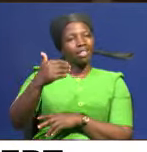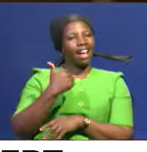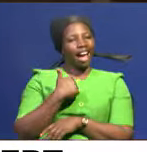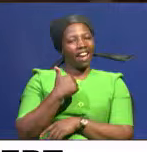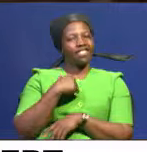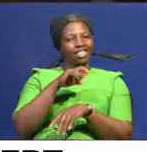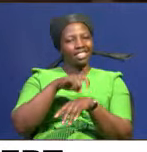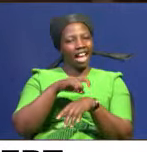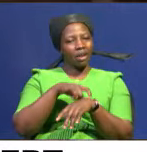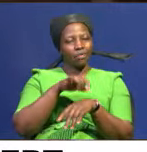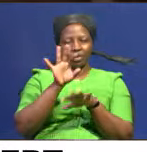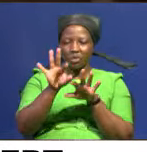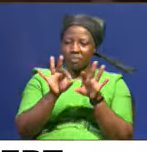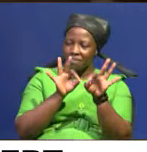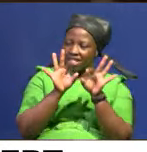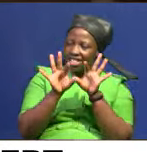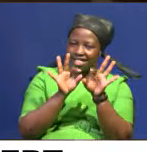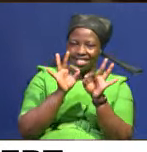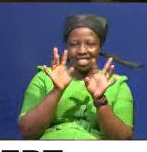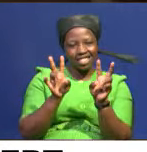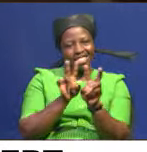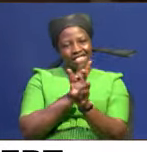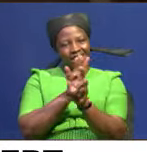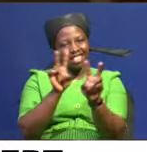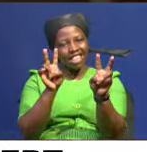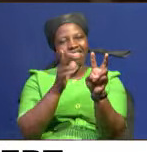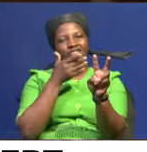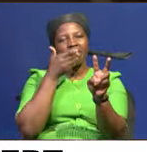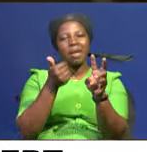to sample the best in our creative space.